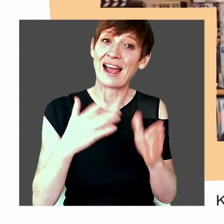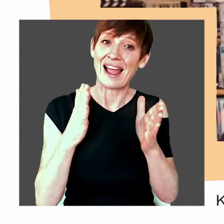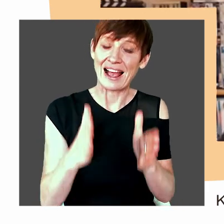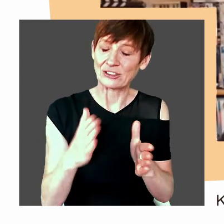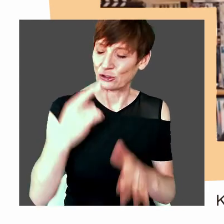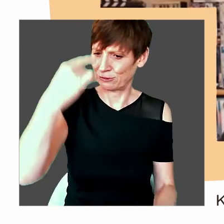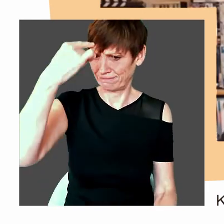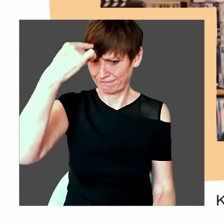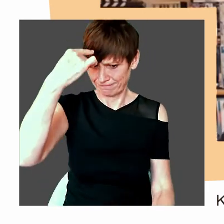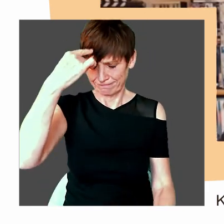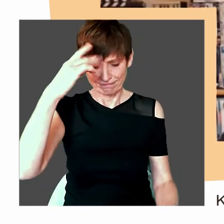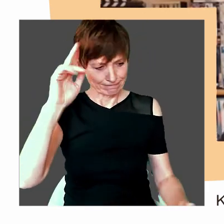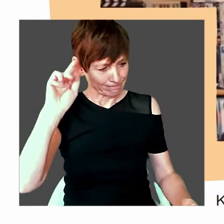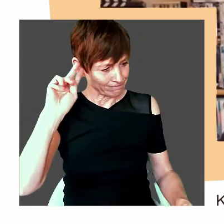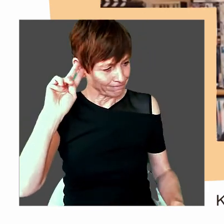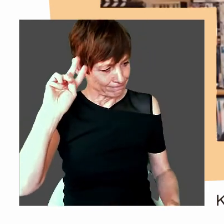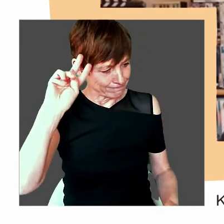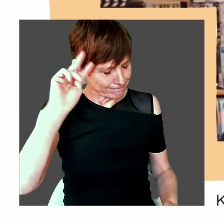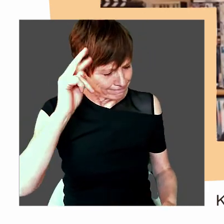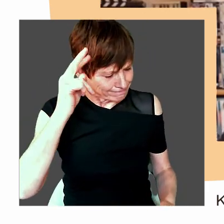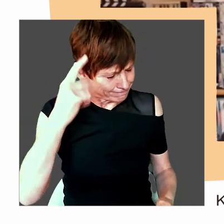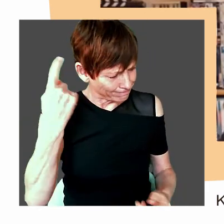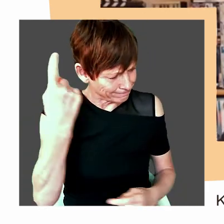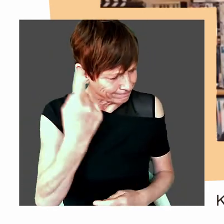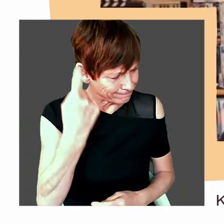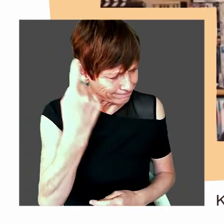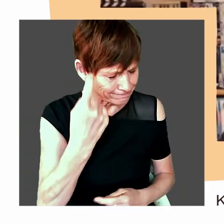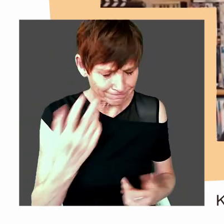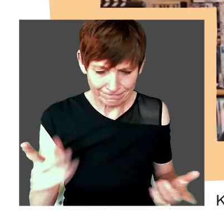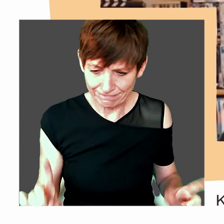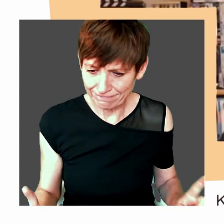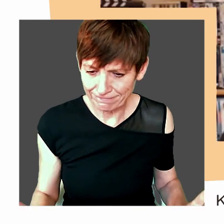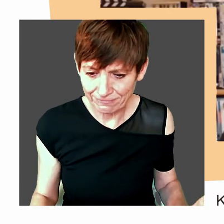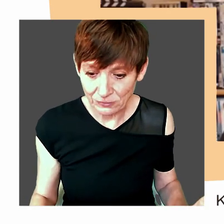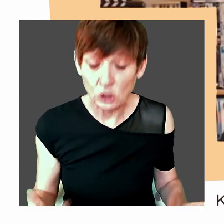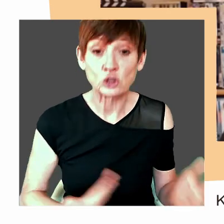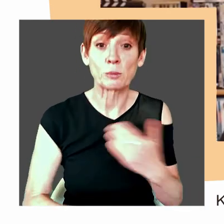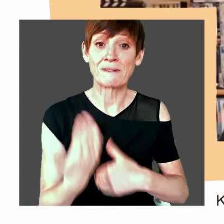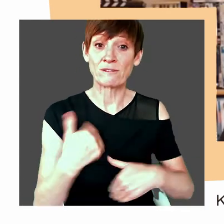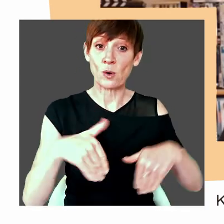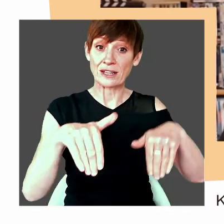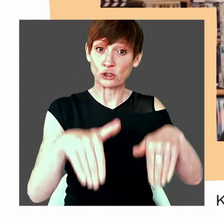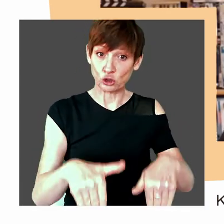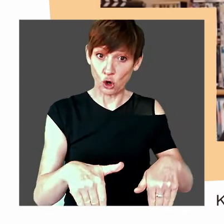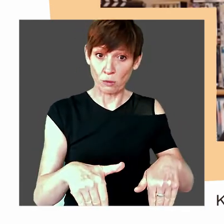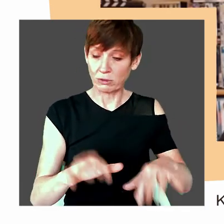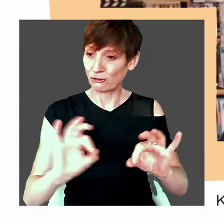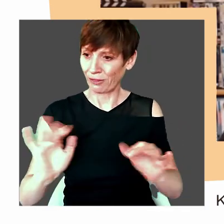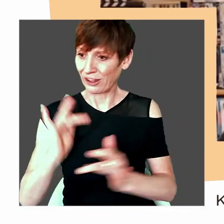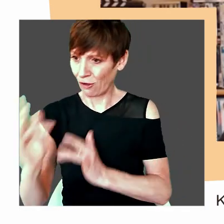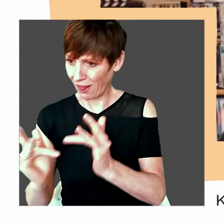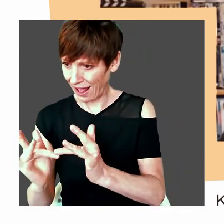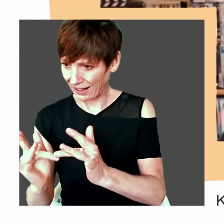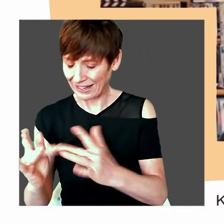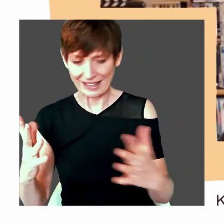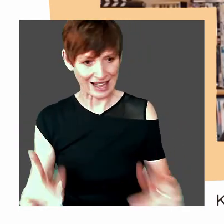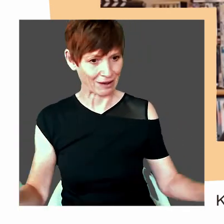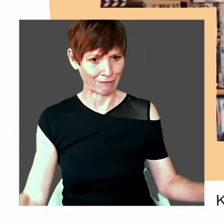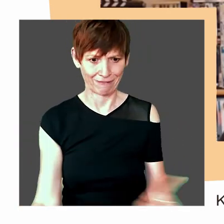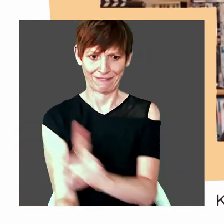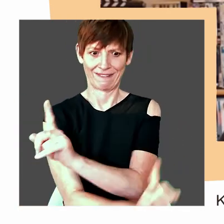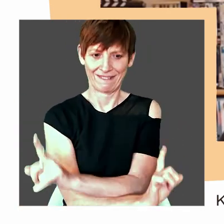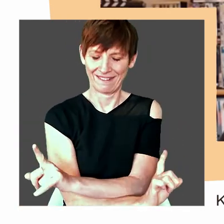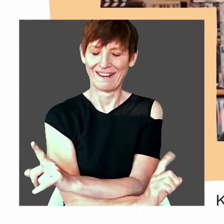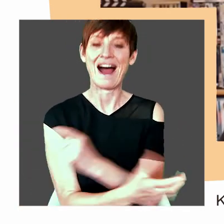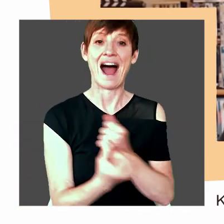rethink everything. So going from having a shop space and no online, I'm now online with no